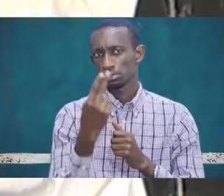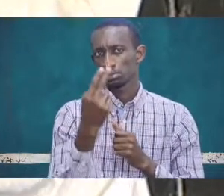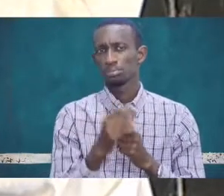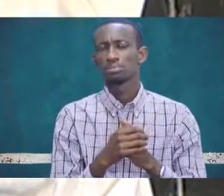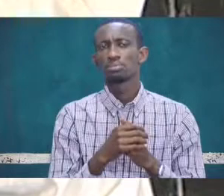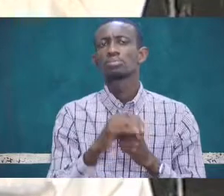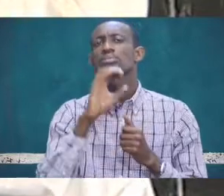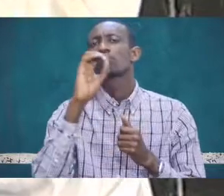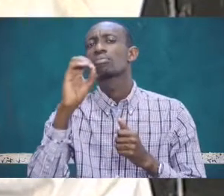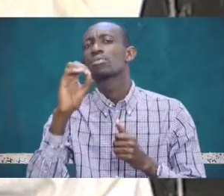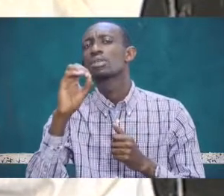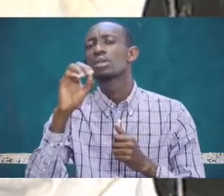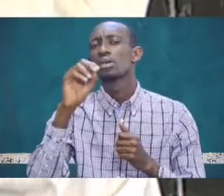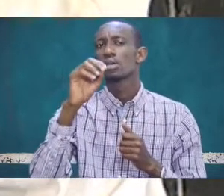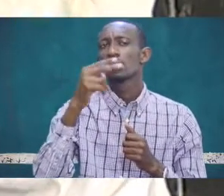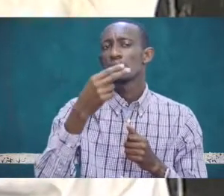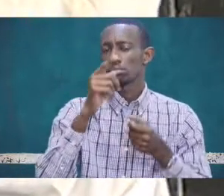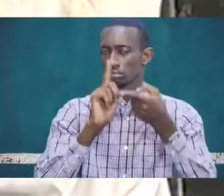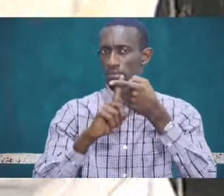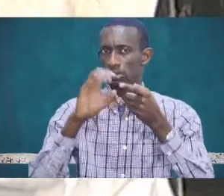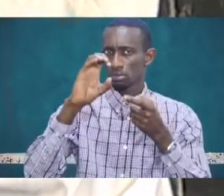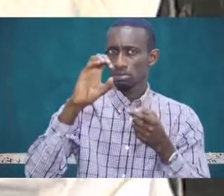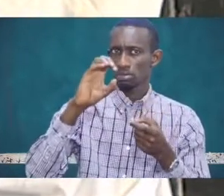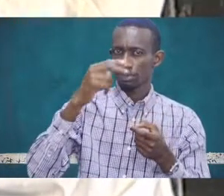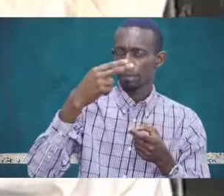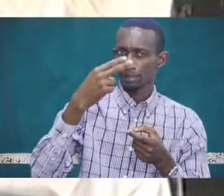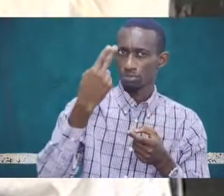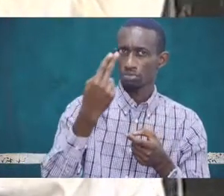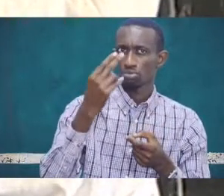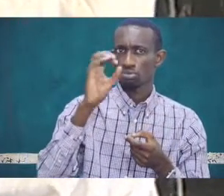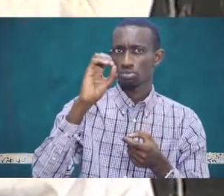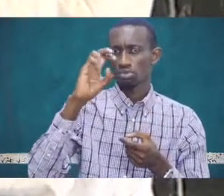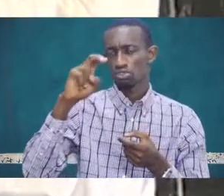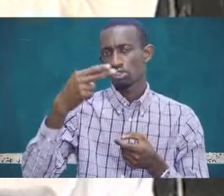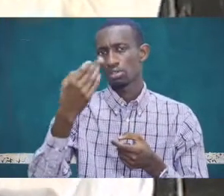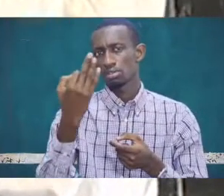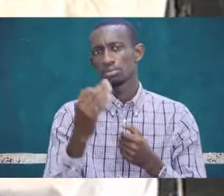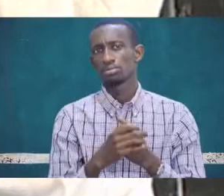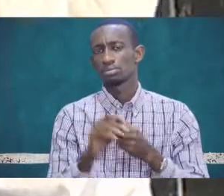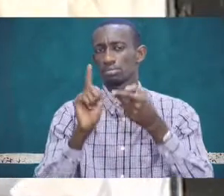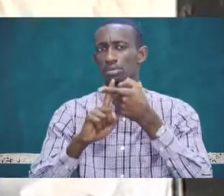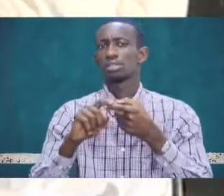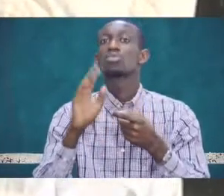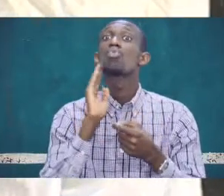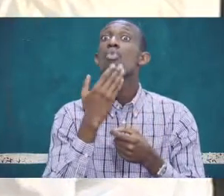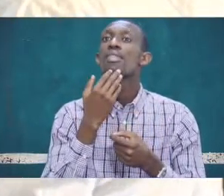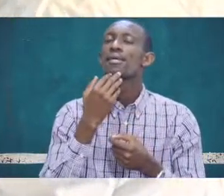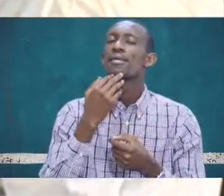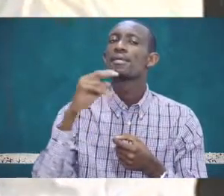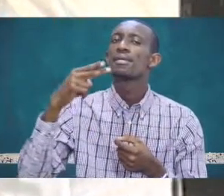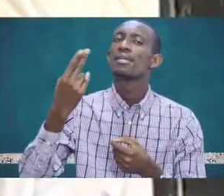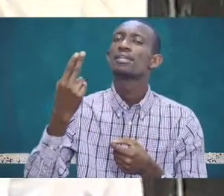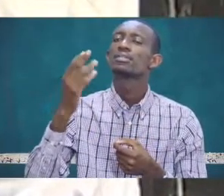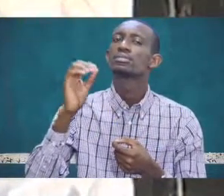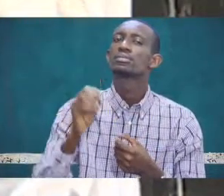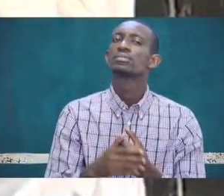CH2, or CH2, CH3, then plus water. This